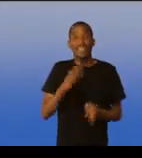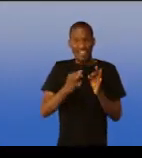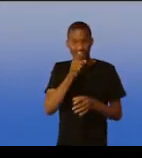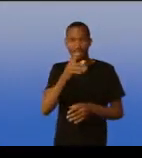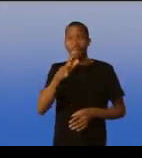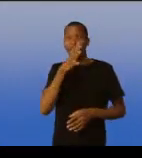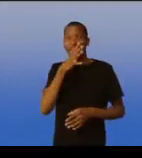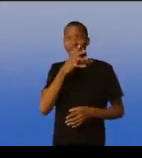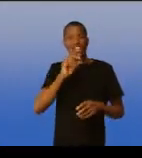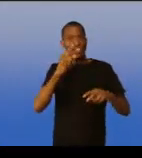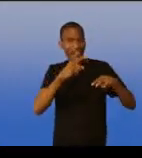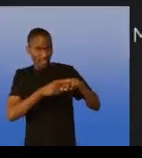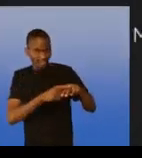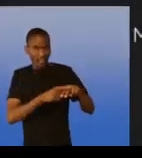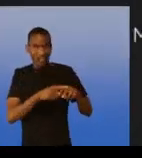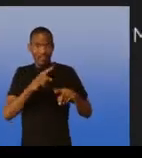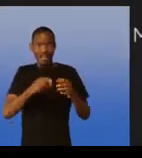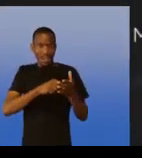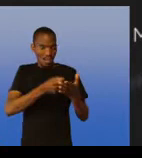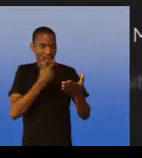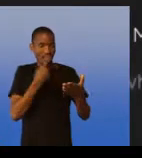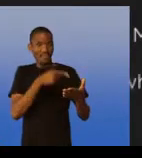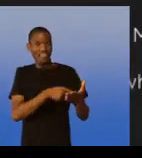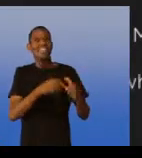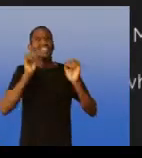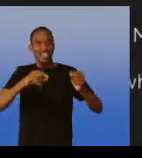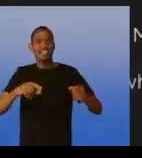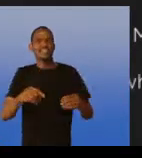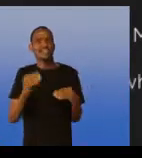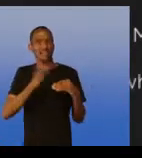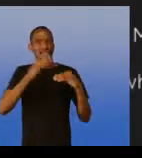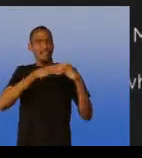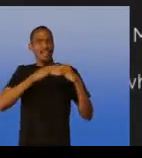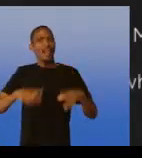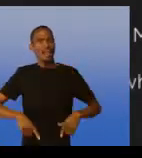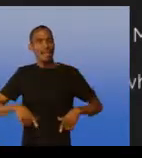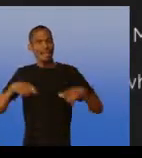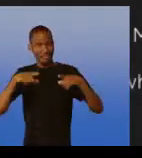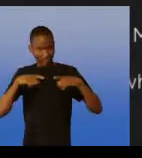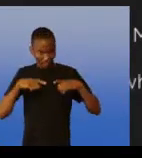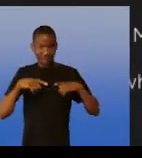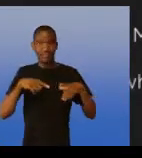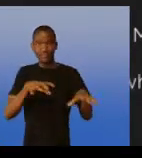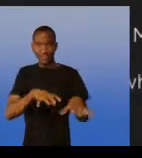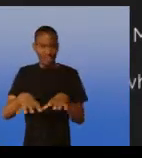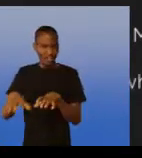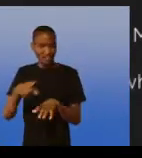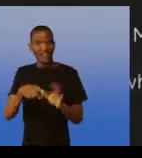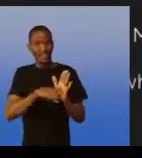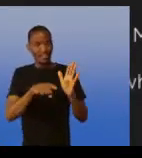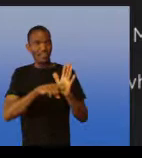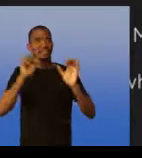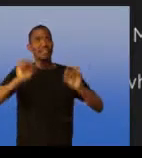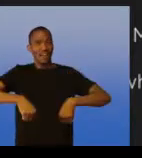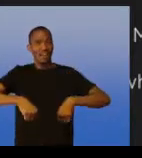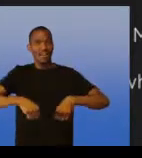enrolling on treatment can also increase your chances of having an HIV negative baby,